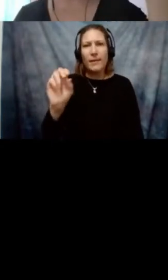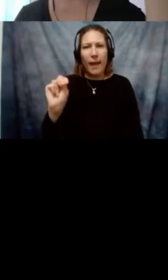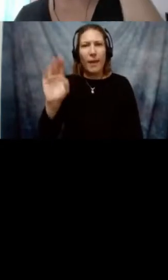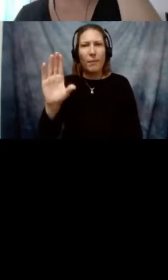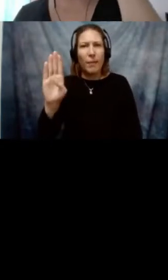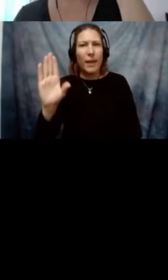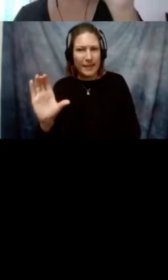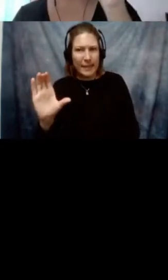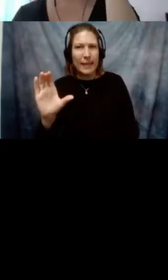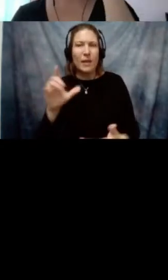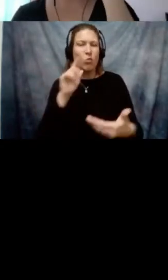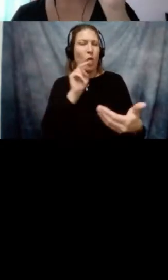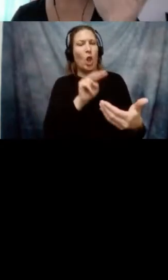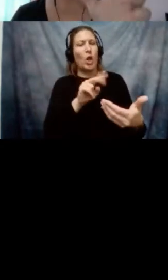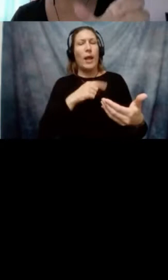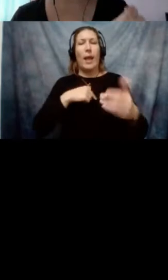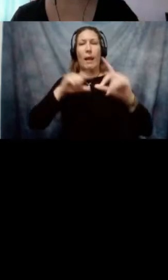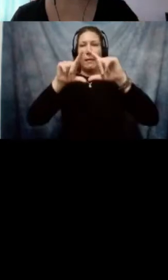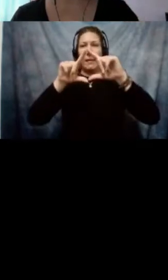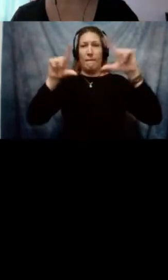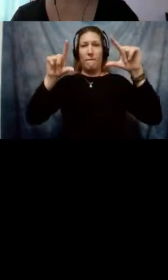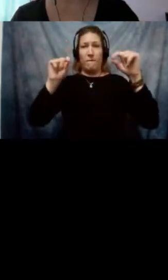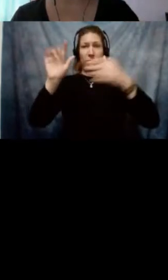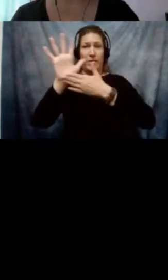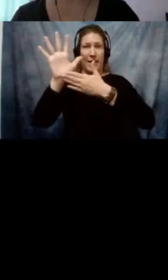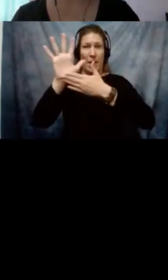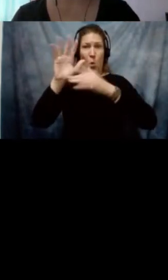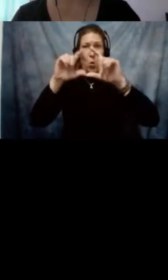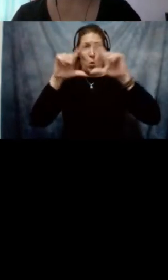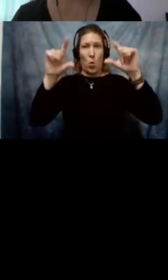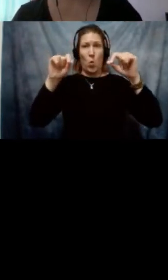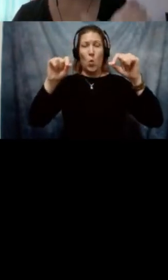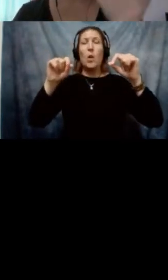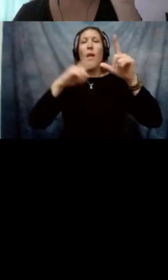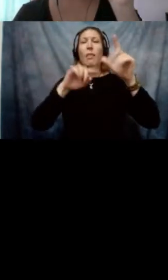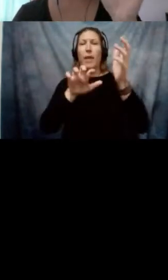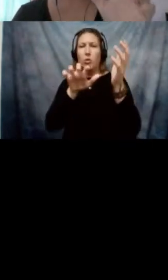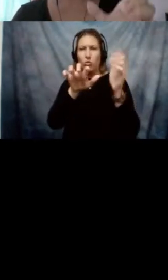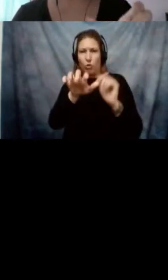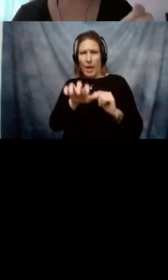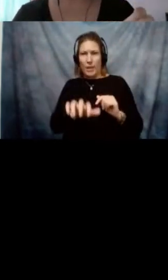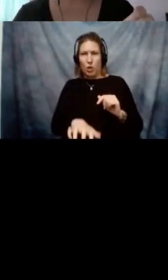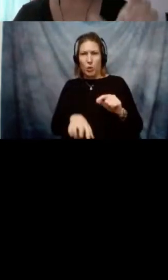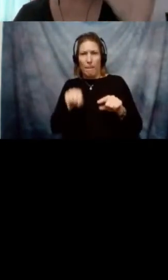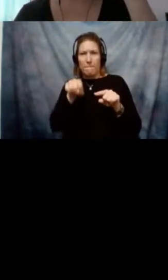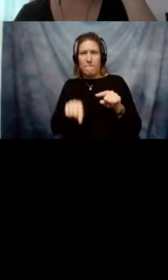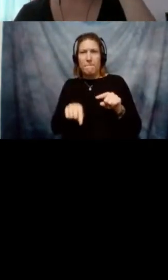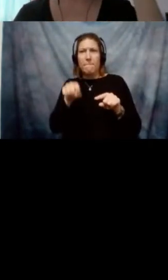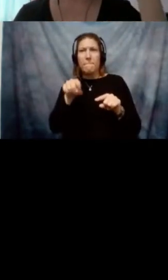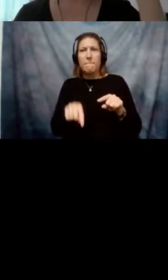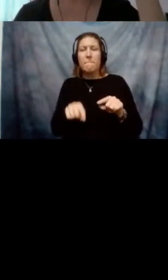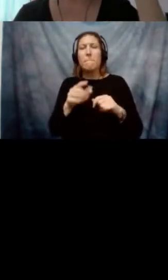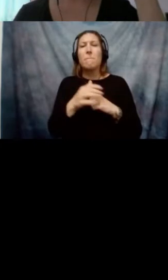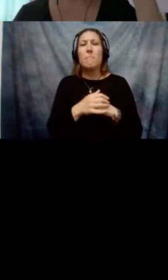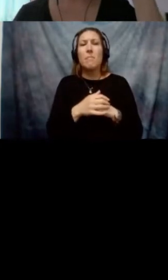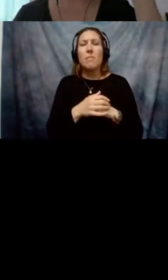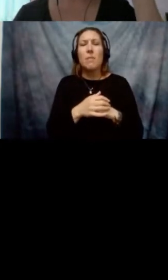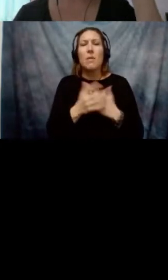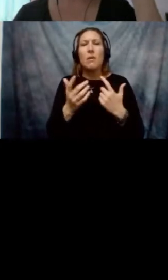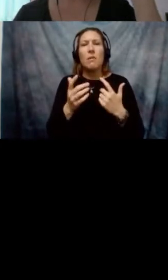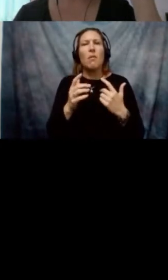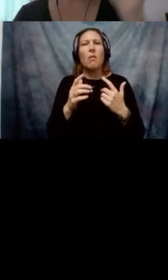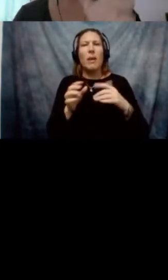top and then below it you actually see the article written as a transcript? How many people would rather listen to the video or watch the